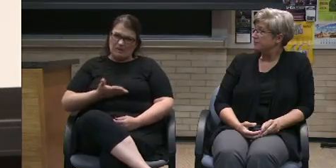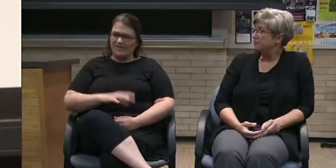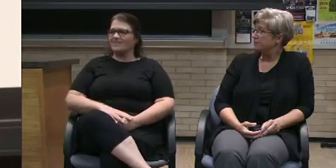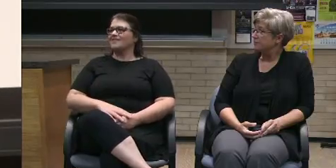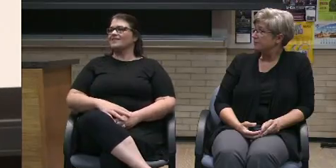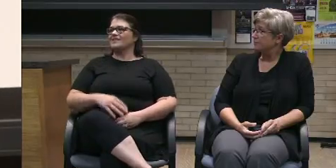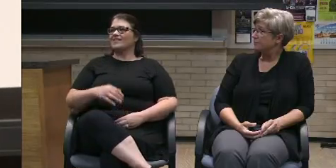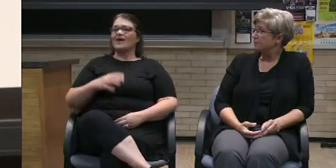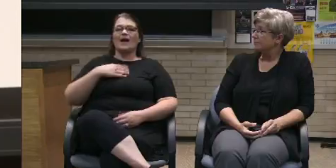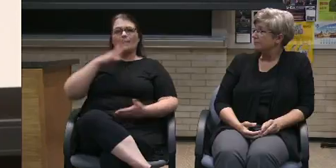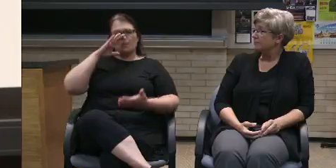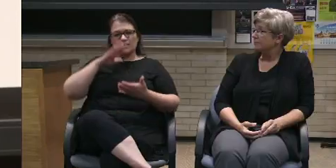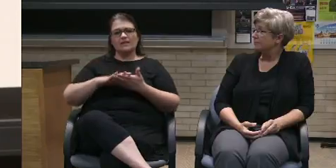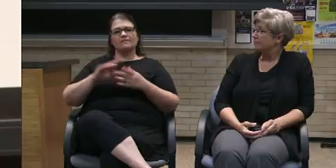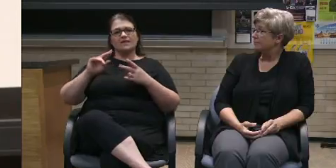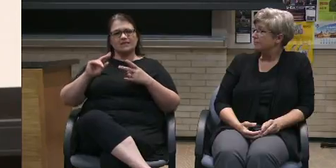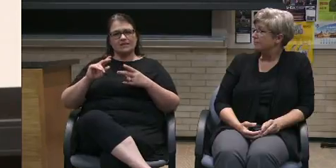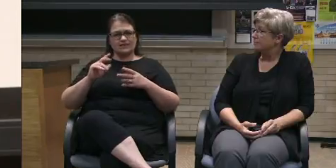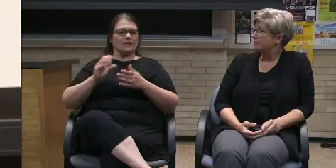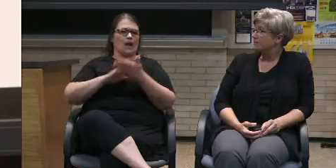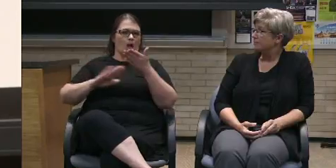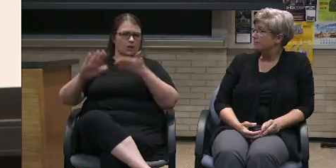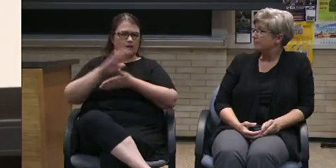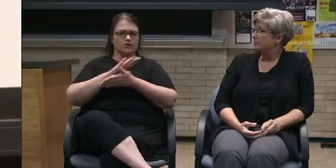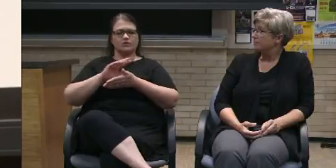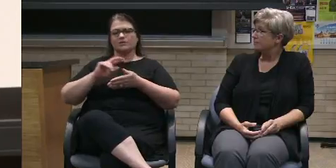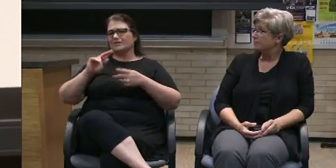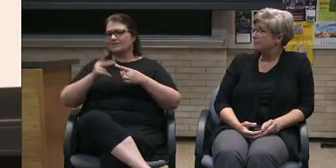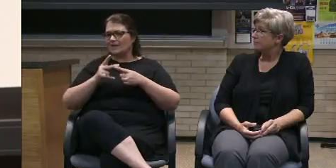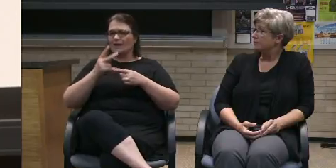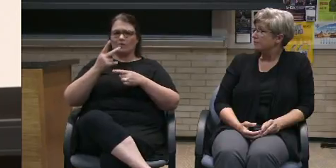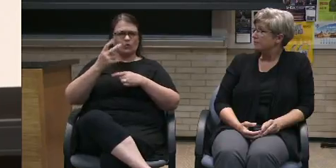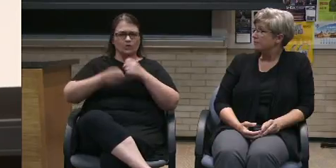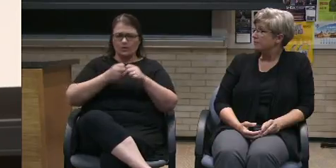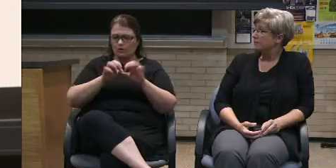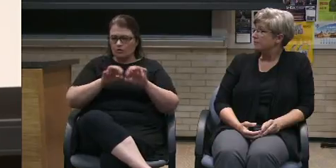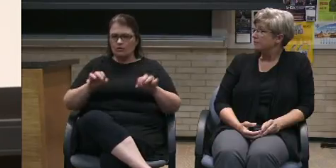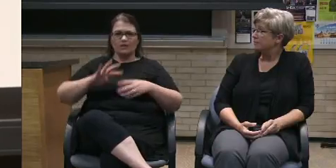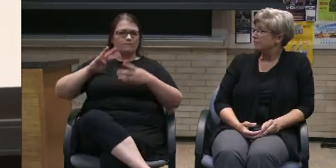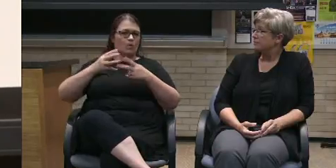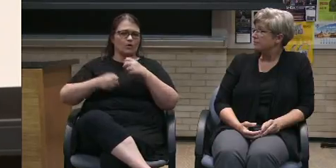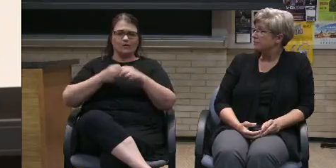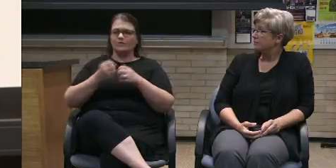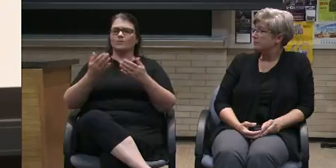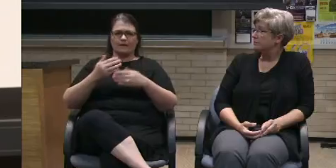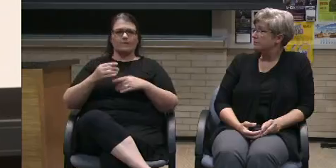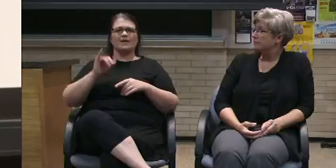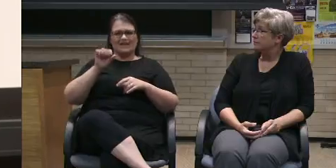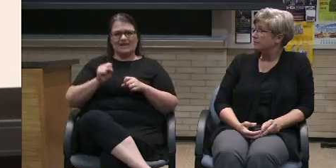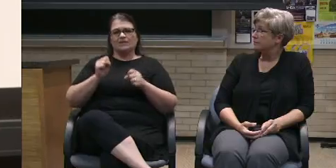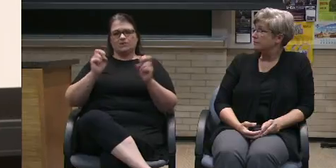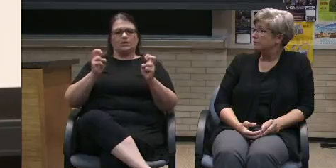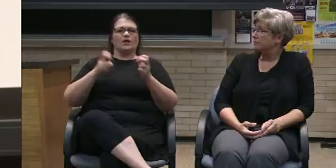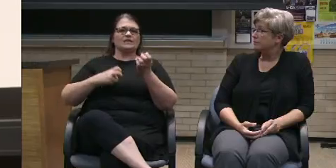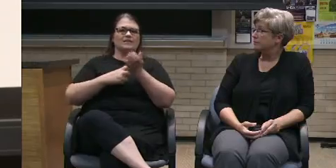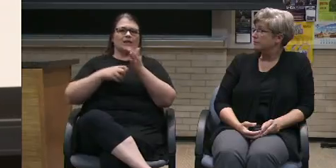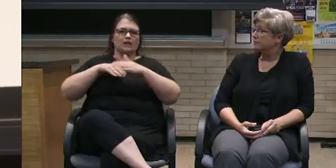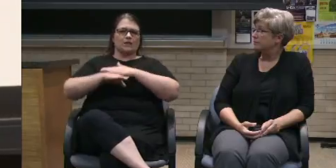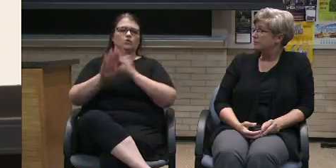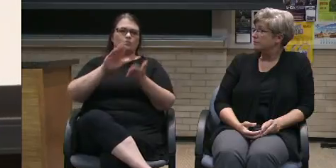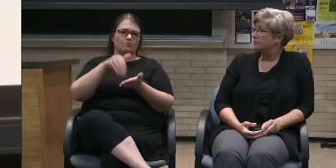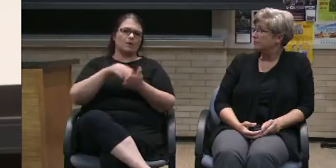that a post-secondary credential, certificate, associate's degree, bachelor's degree is the ticket to the middle class. Middle class, I'll operationally